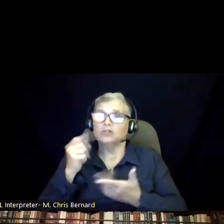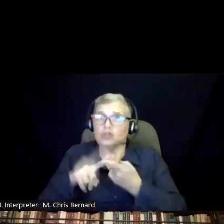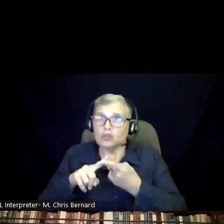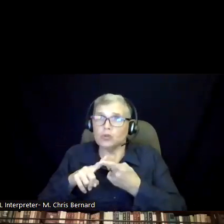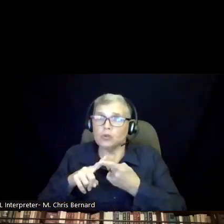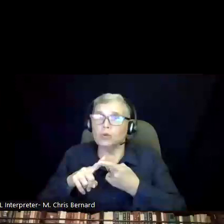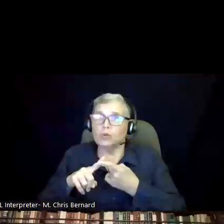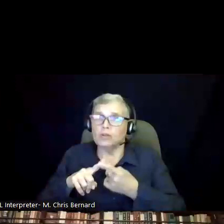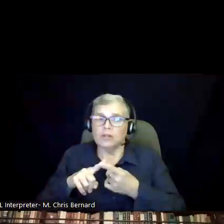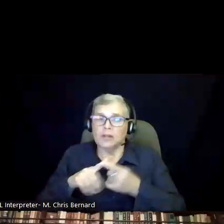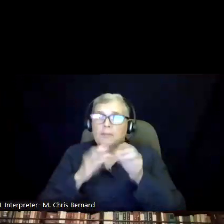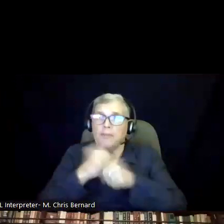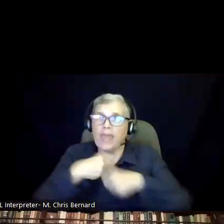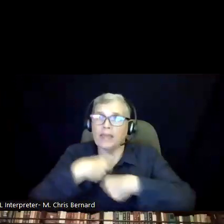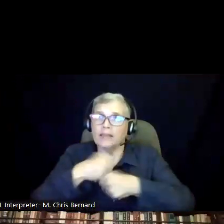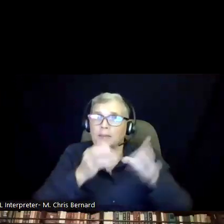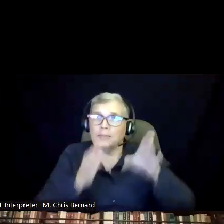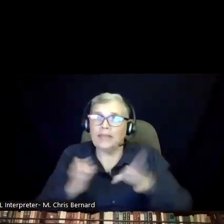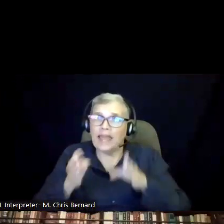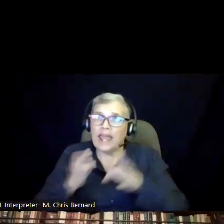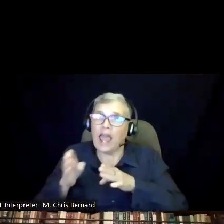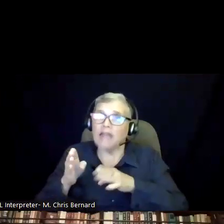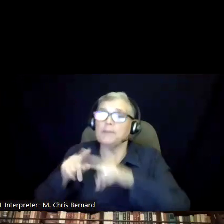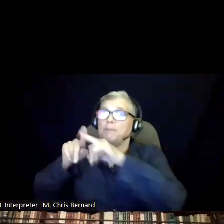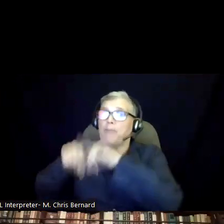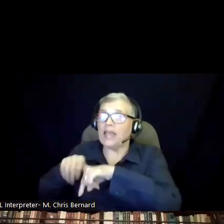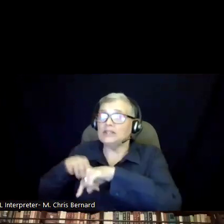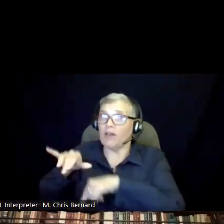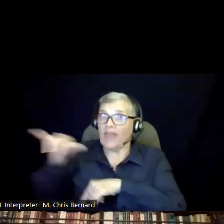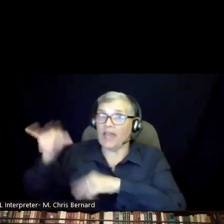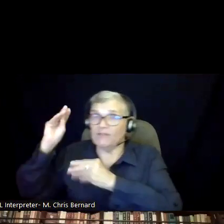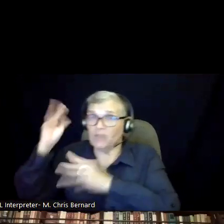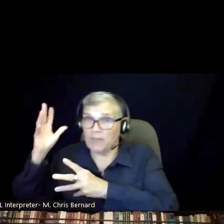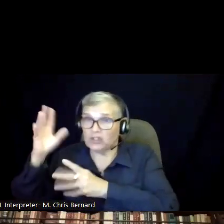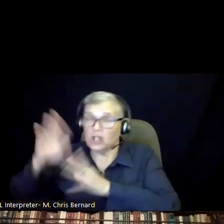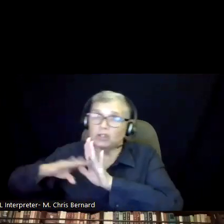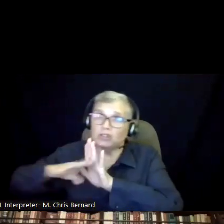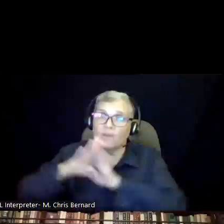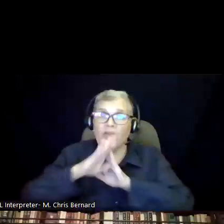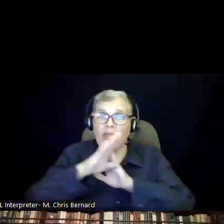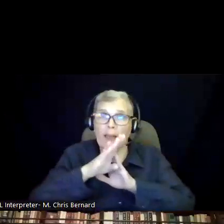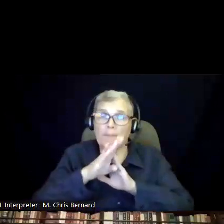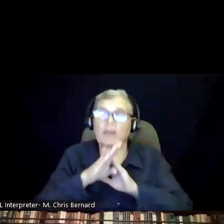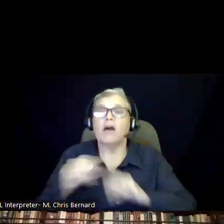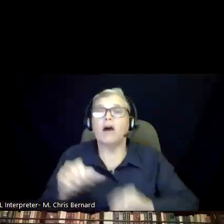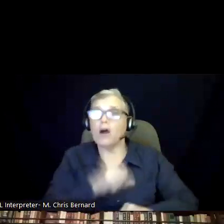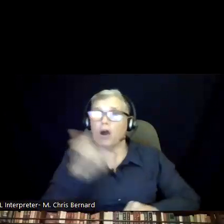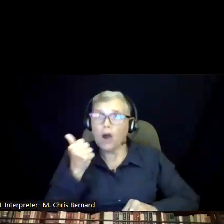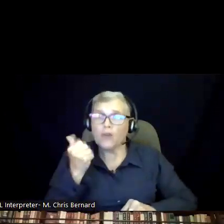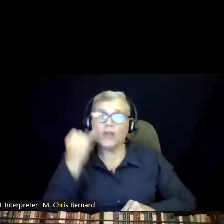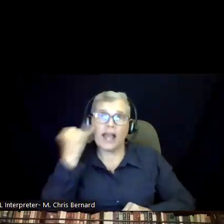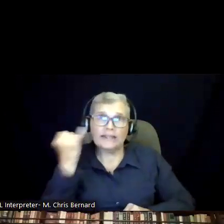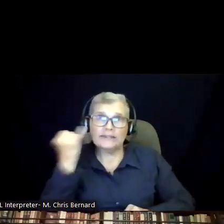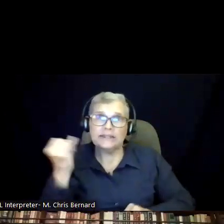model that are informed by that model, to do the good work of putting and keeping more wild sheep on the